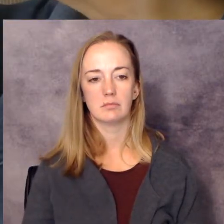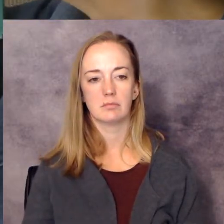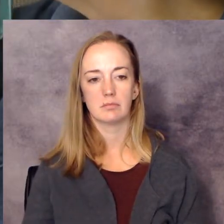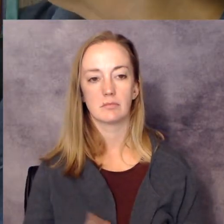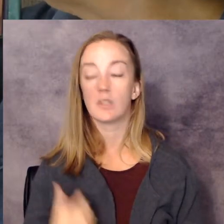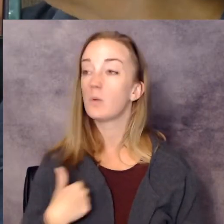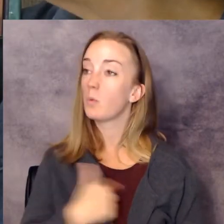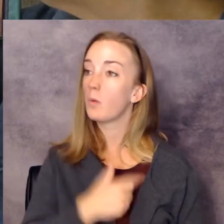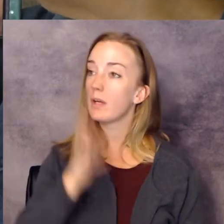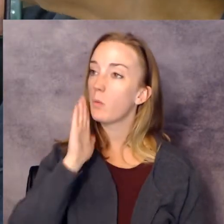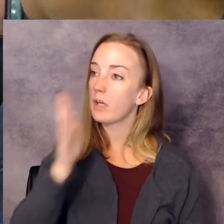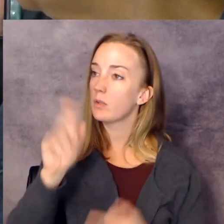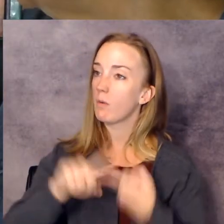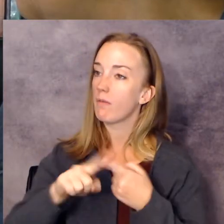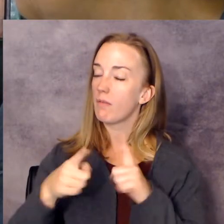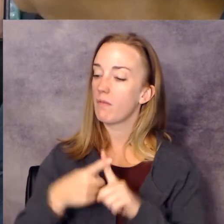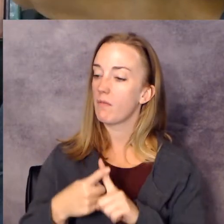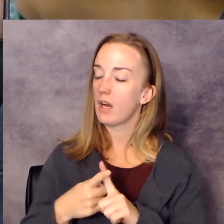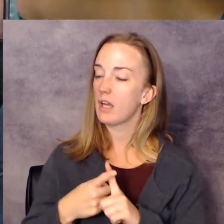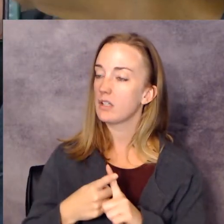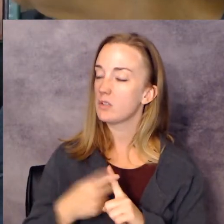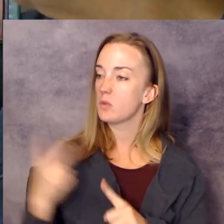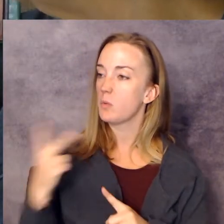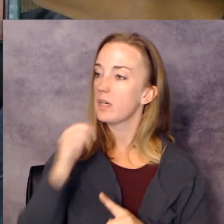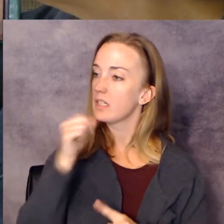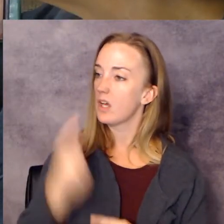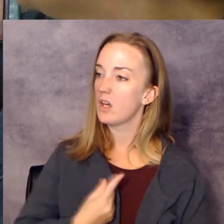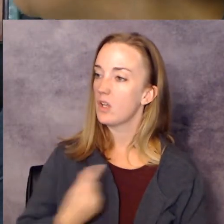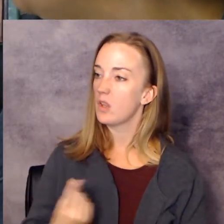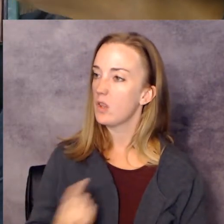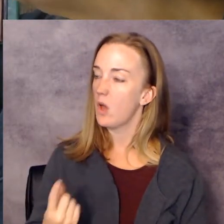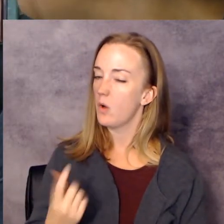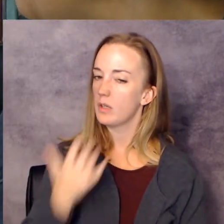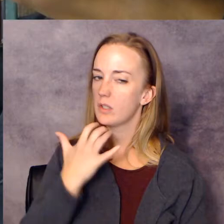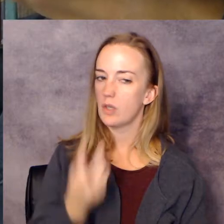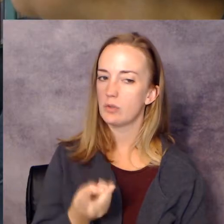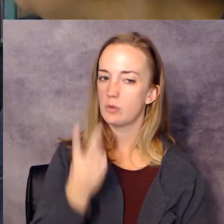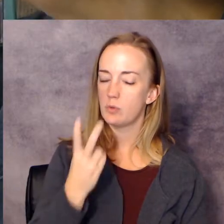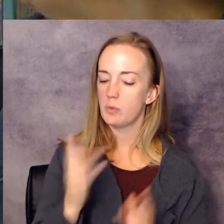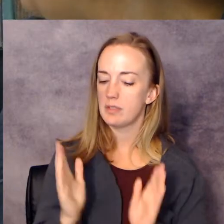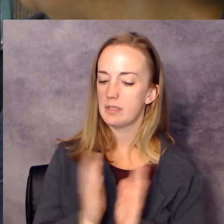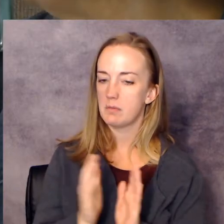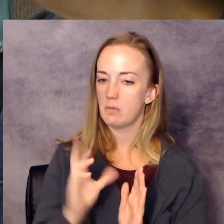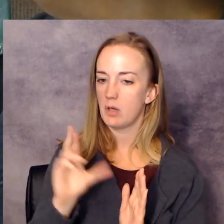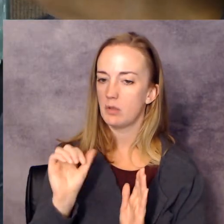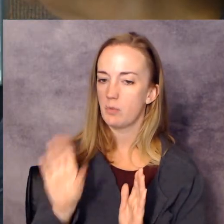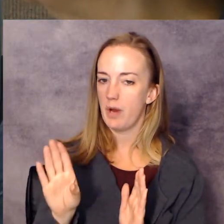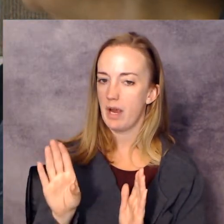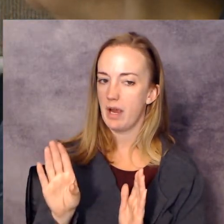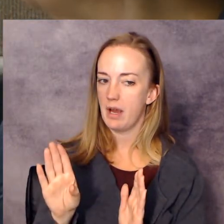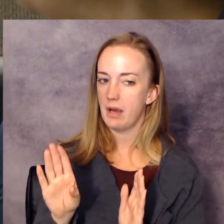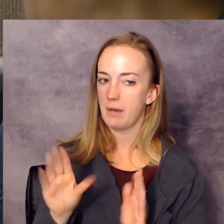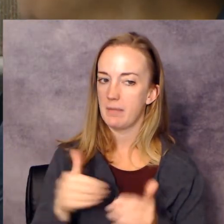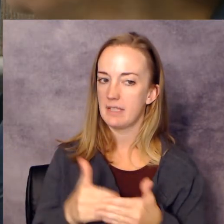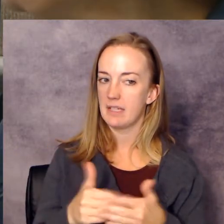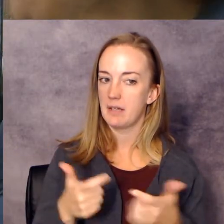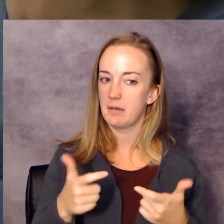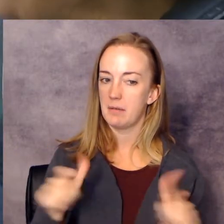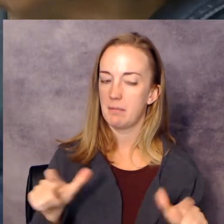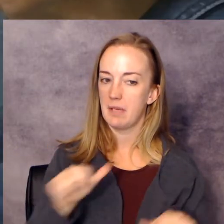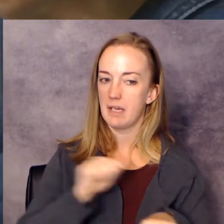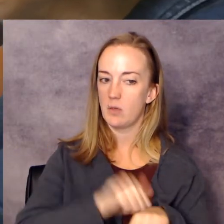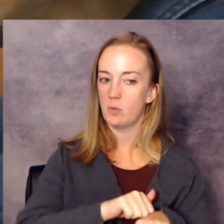We'll be your friends, we're not alone, called two small crabs by a big